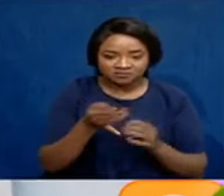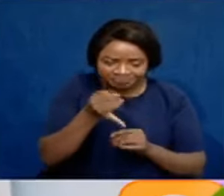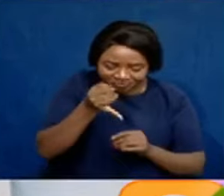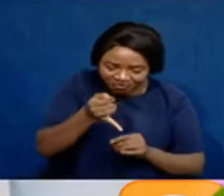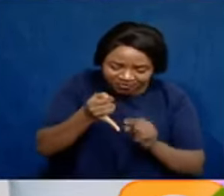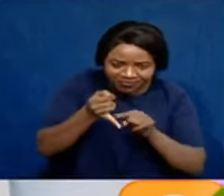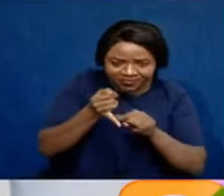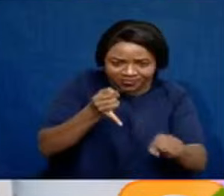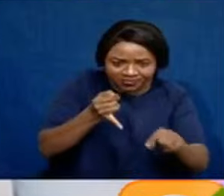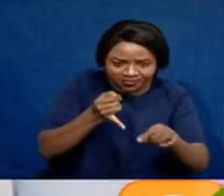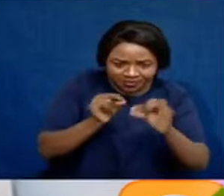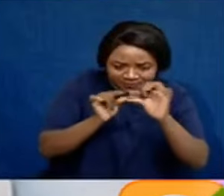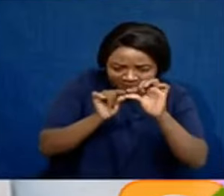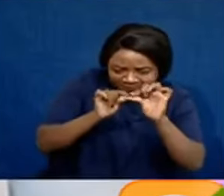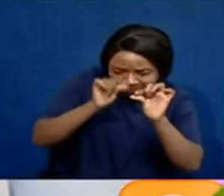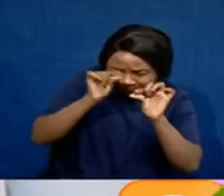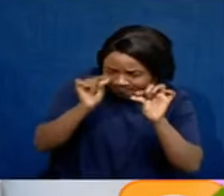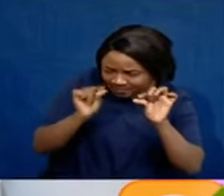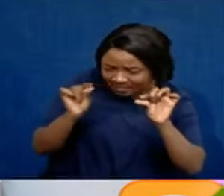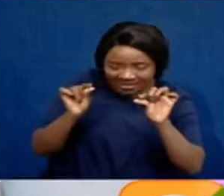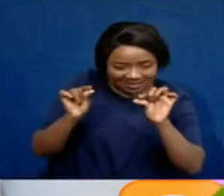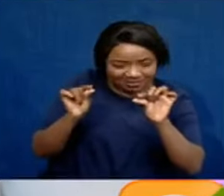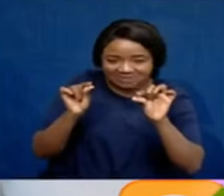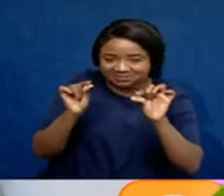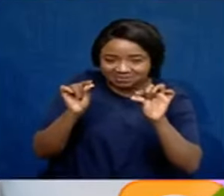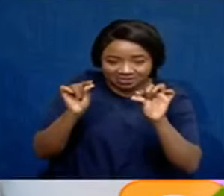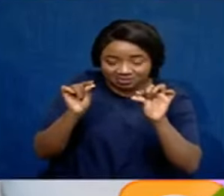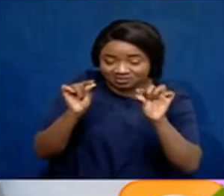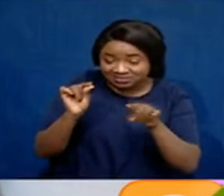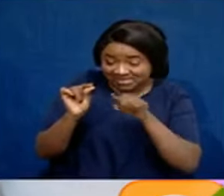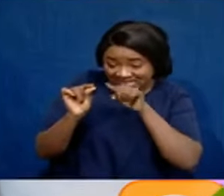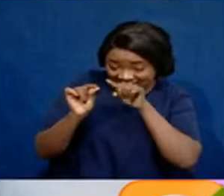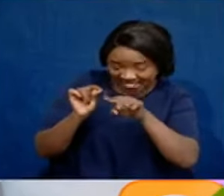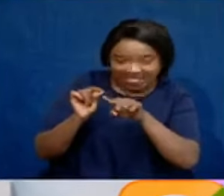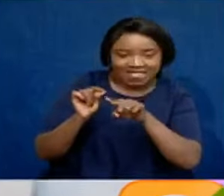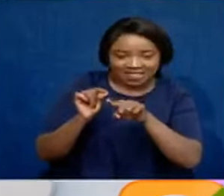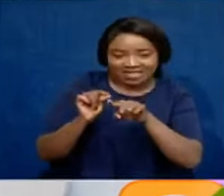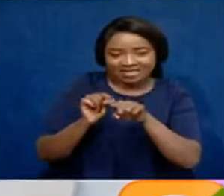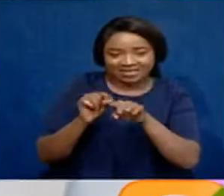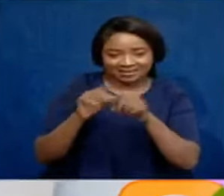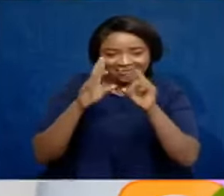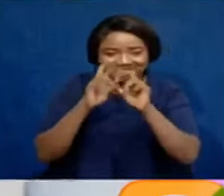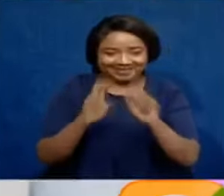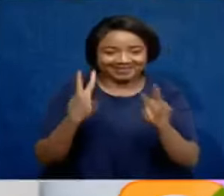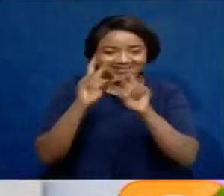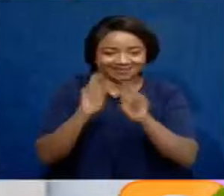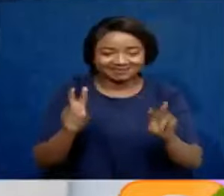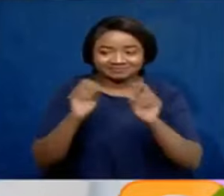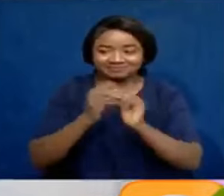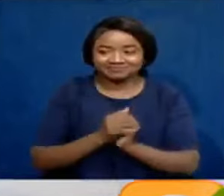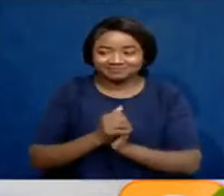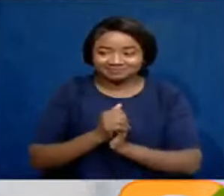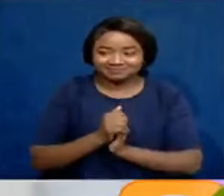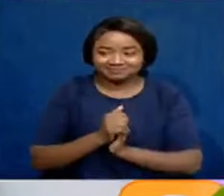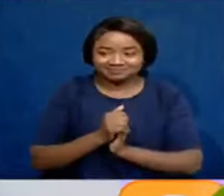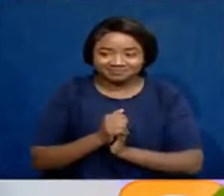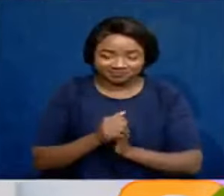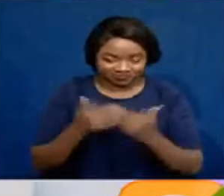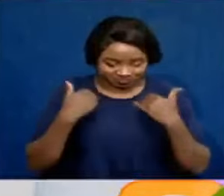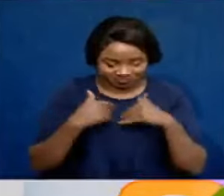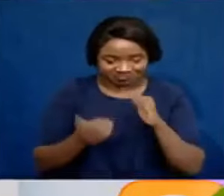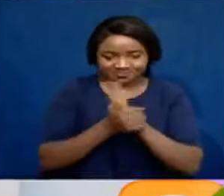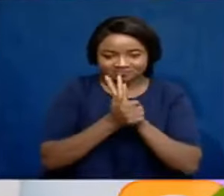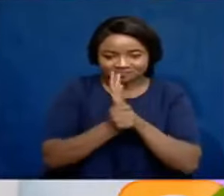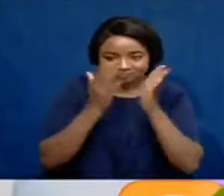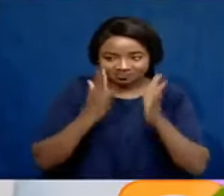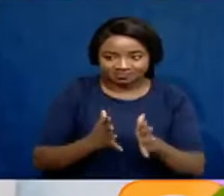male reproductive health. And male reproductive health. That's why people call us male gynecologists. Male, good to know. But you're actually a urologist.